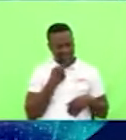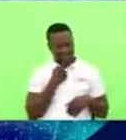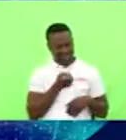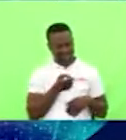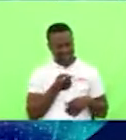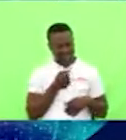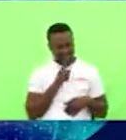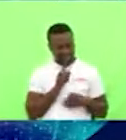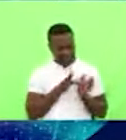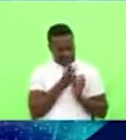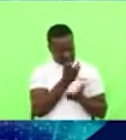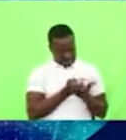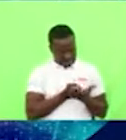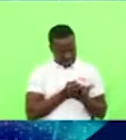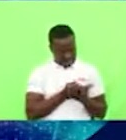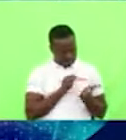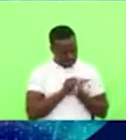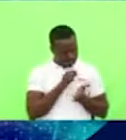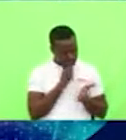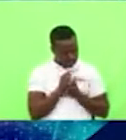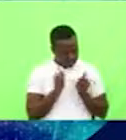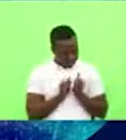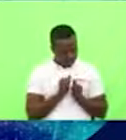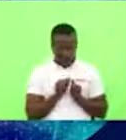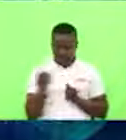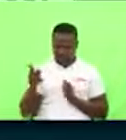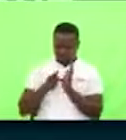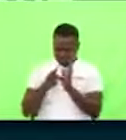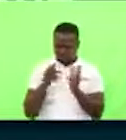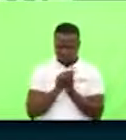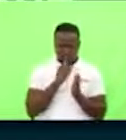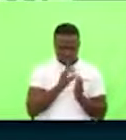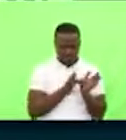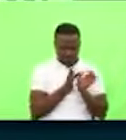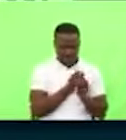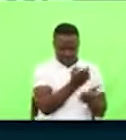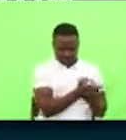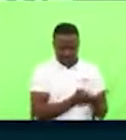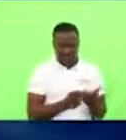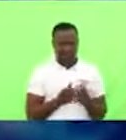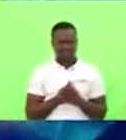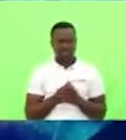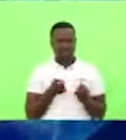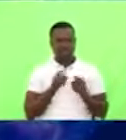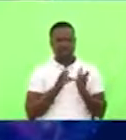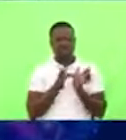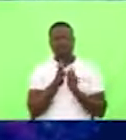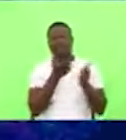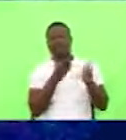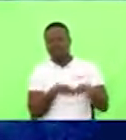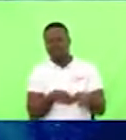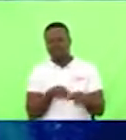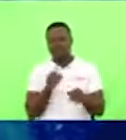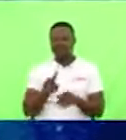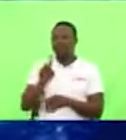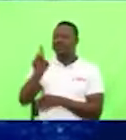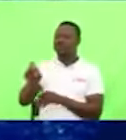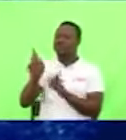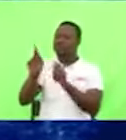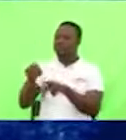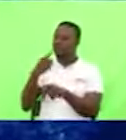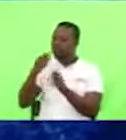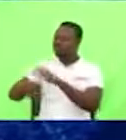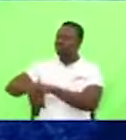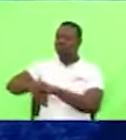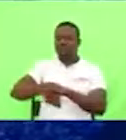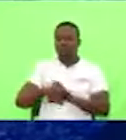Proof that this was where Jesus was. When he died, you ask the fellow who is taking him